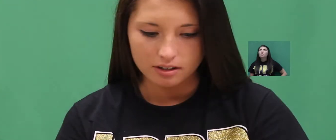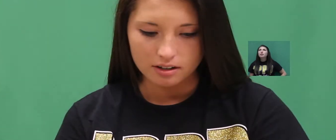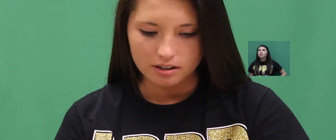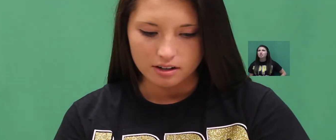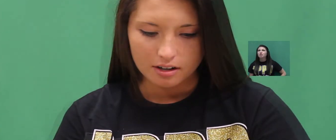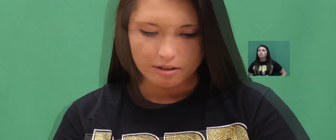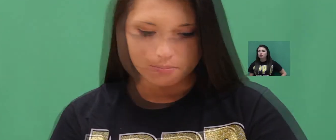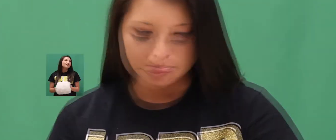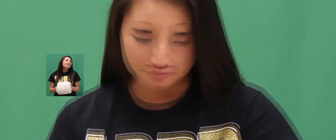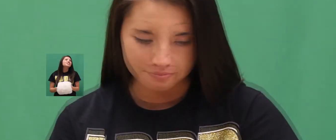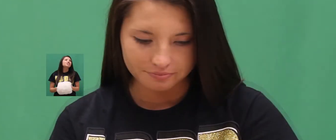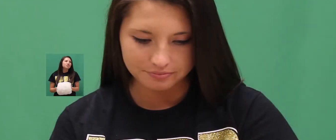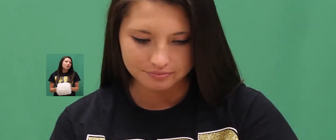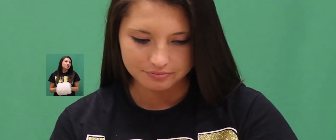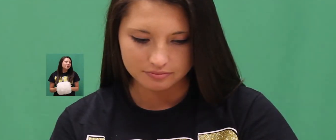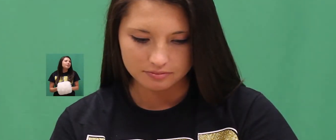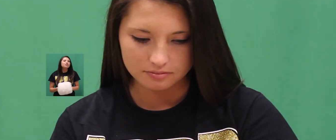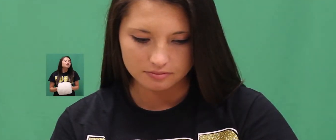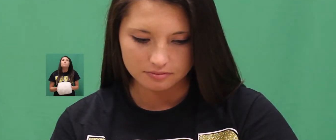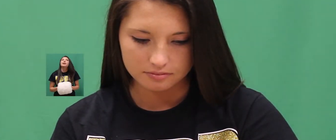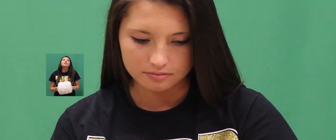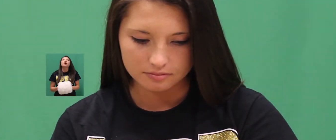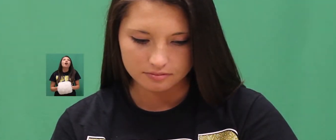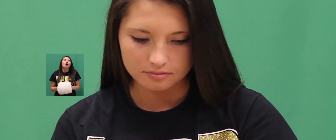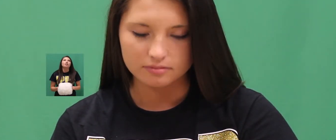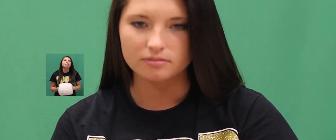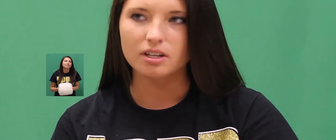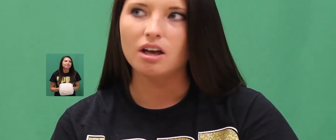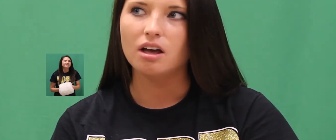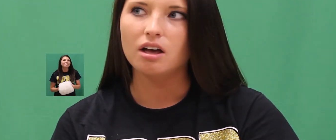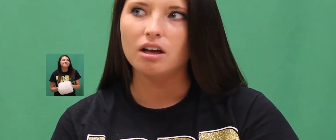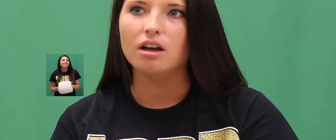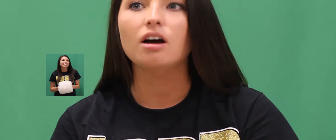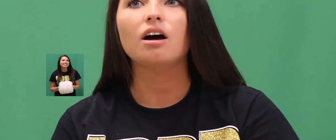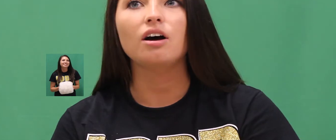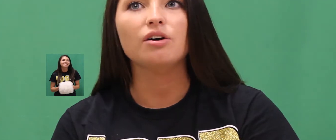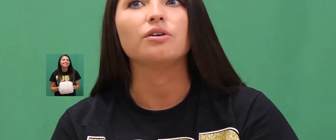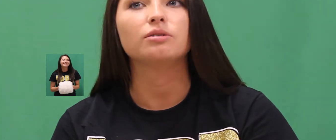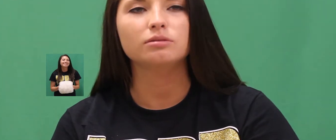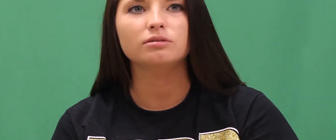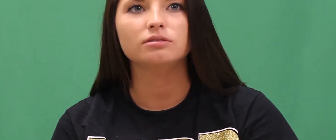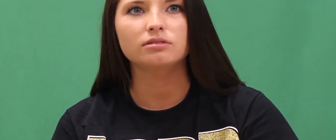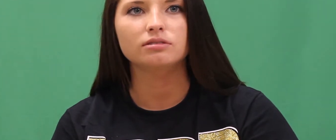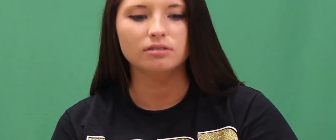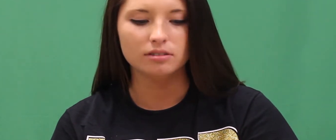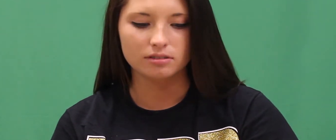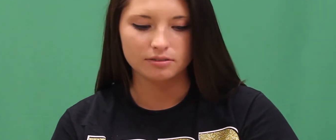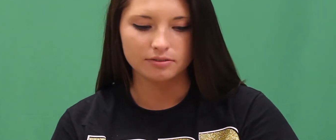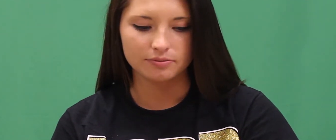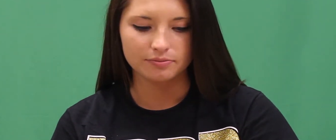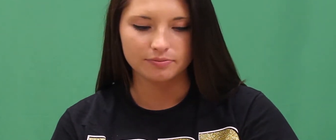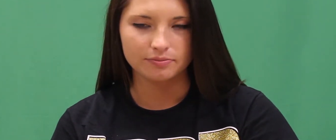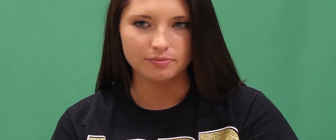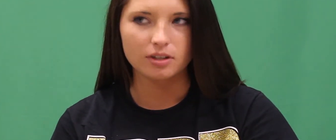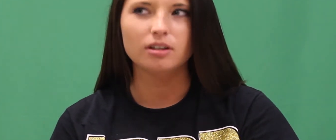so into him. Fred is a jerk. He'll just break your heart. Oh.